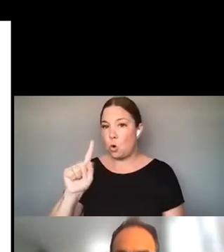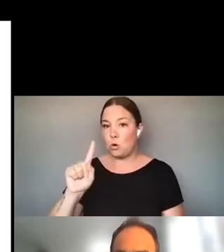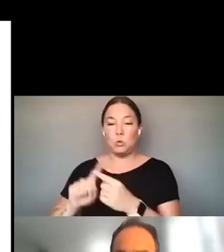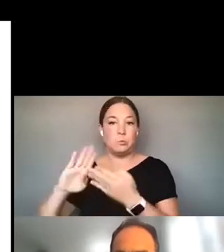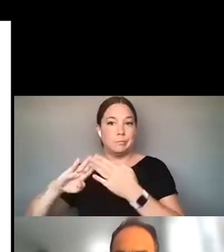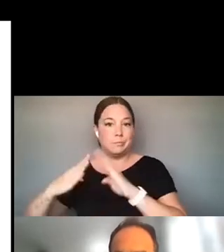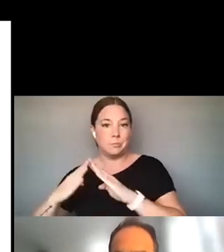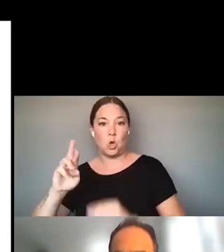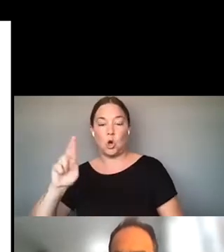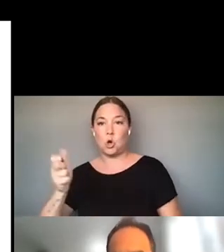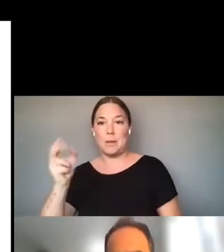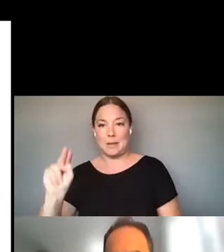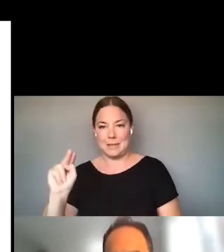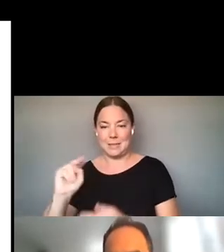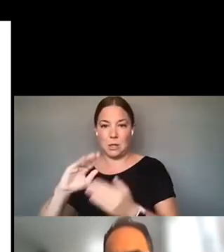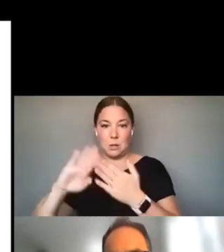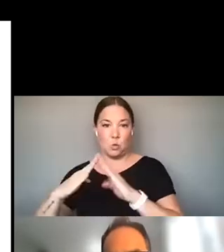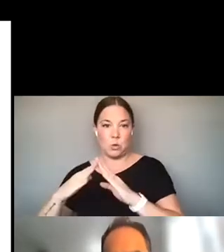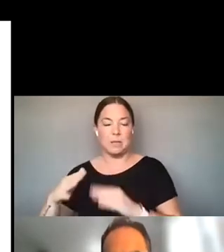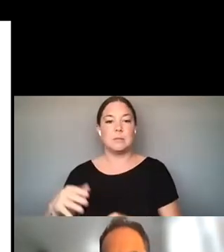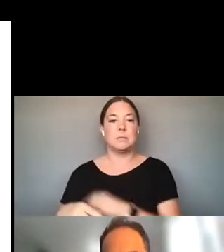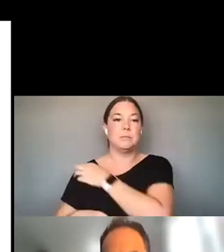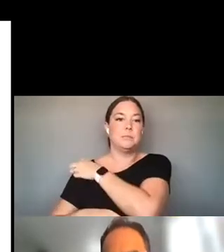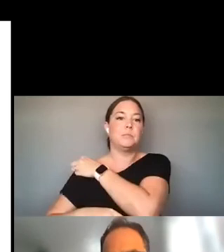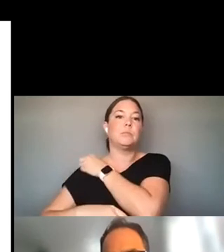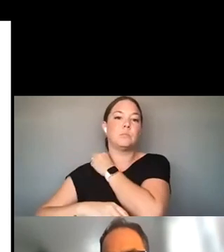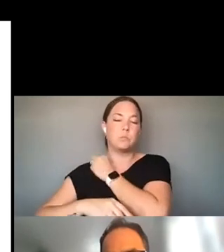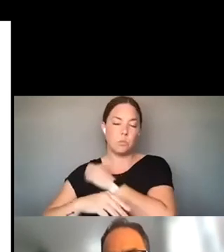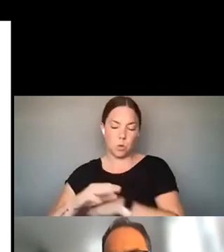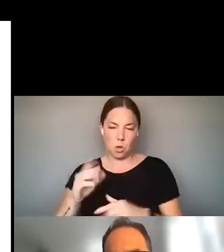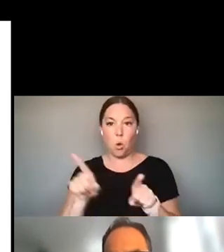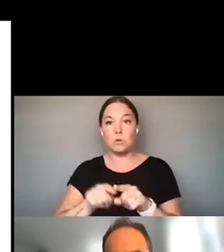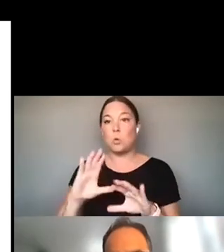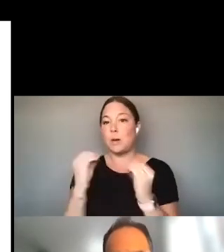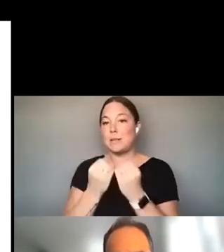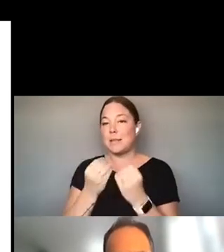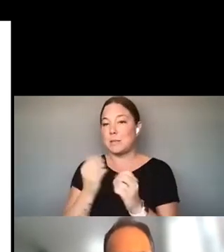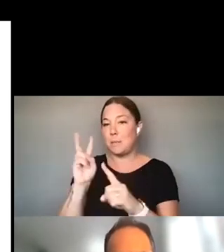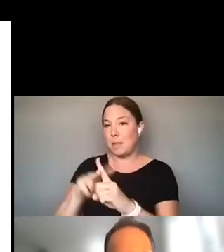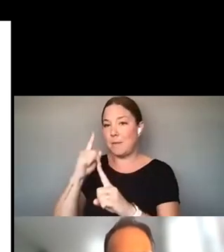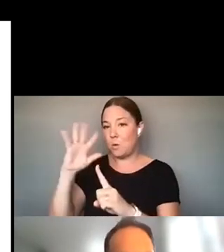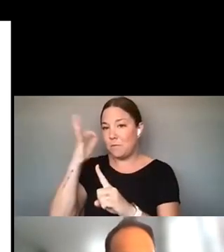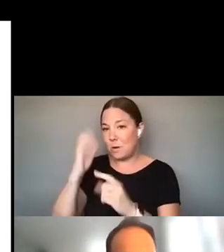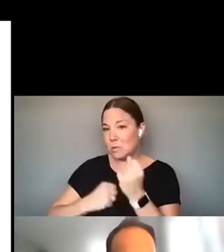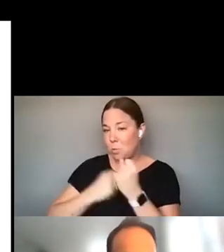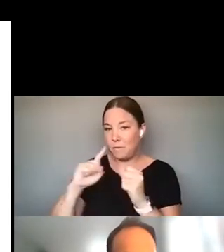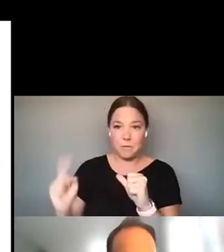And organizations that may be applying for federal support through the NEA for the first time.